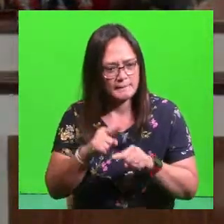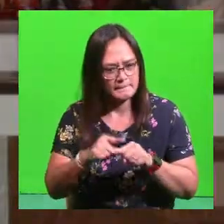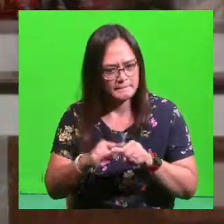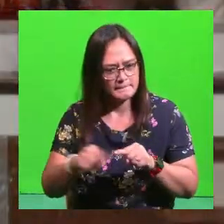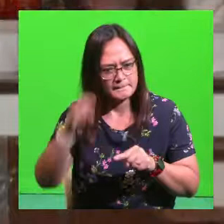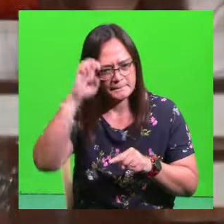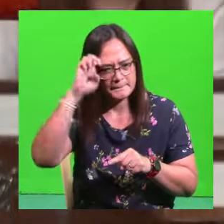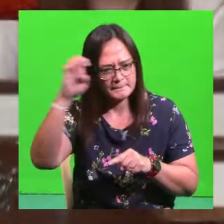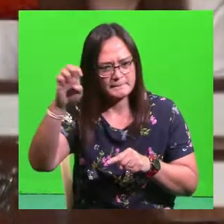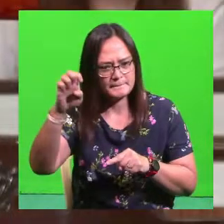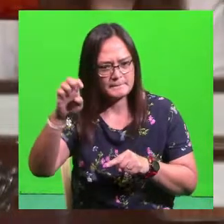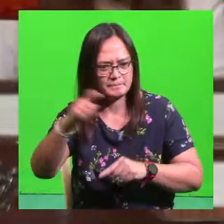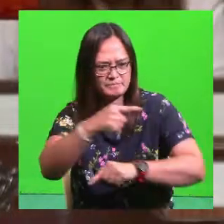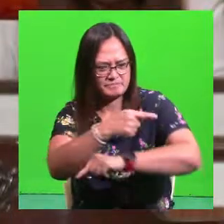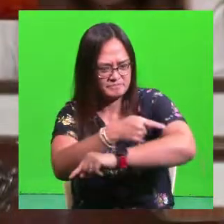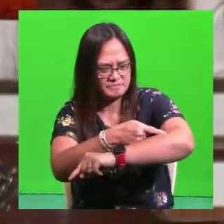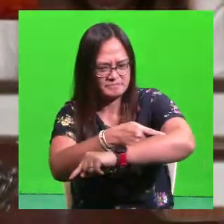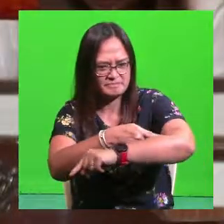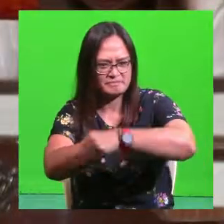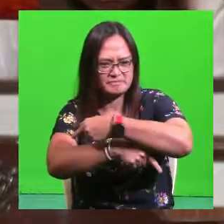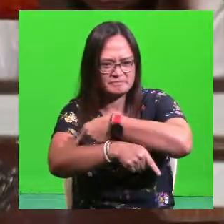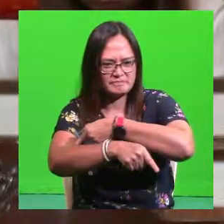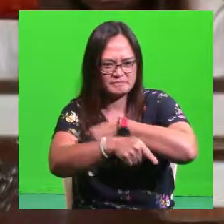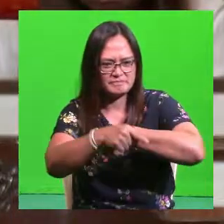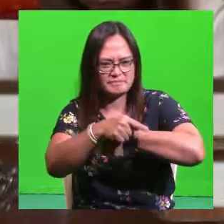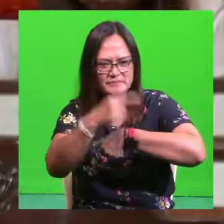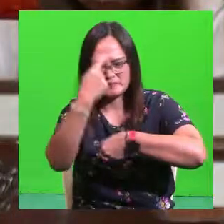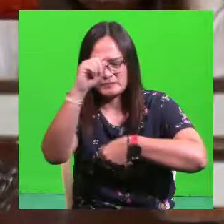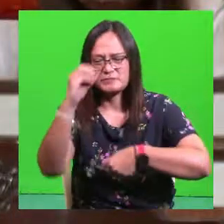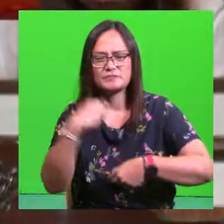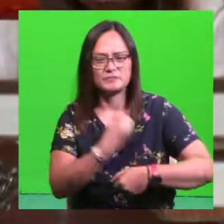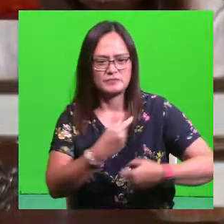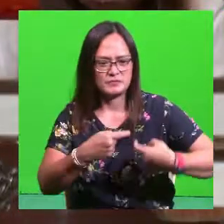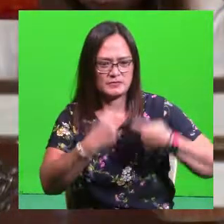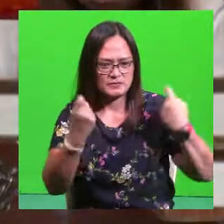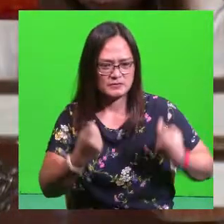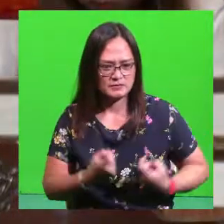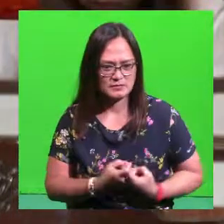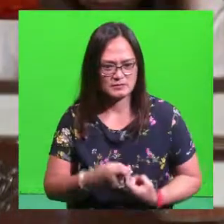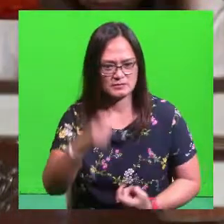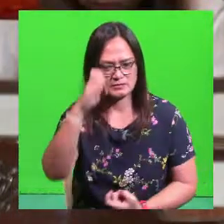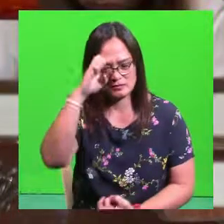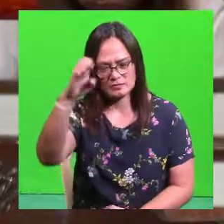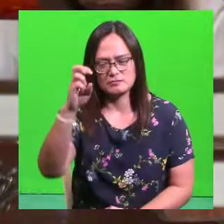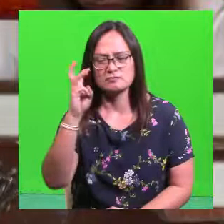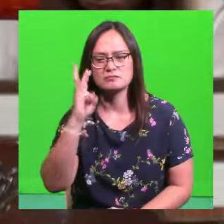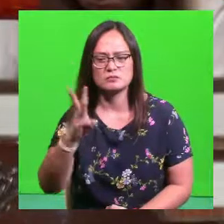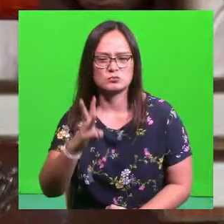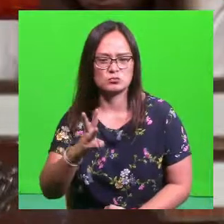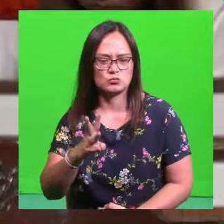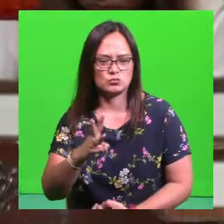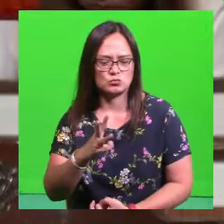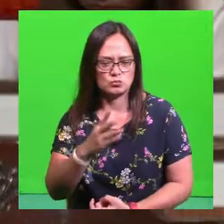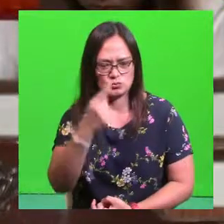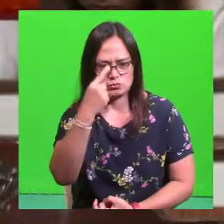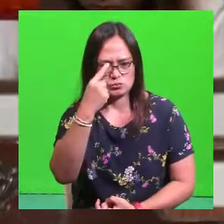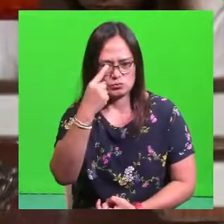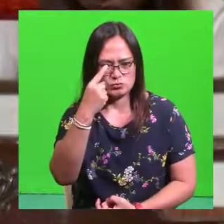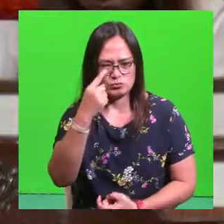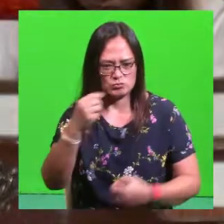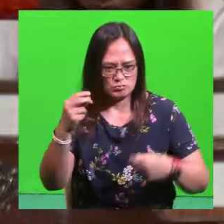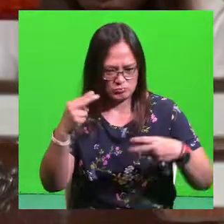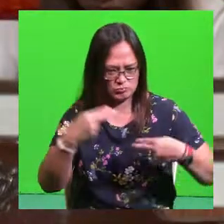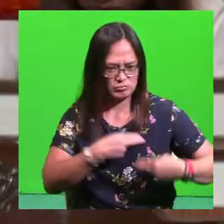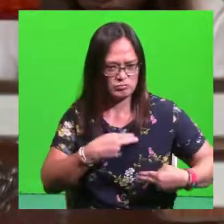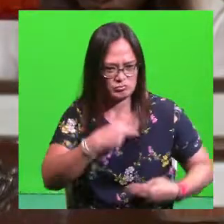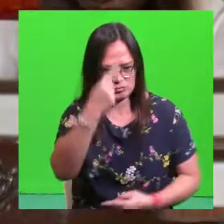our transgression. He was bruised for our iniquities. The chastisement